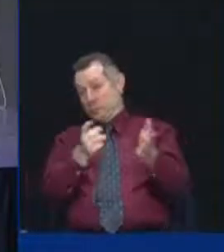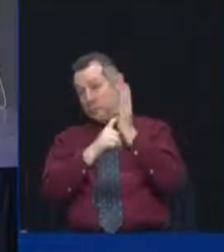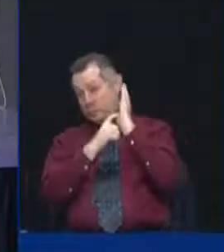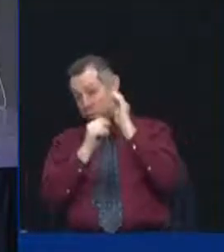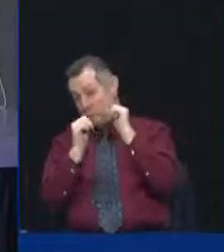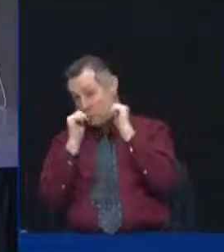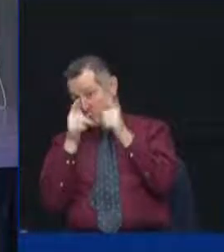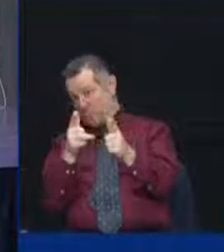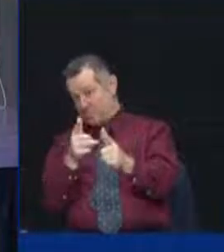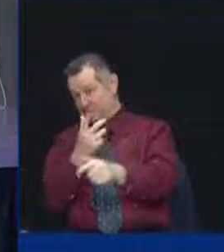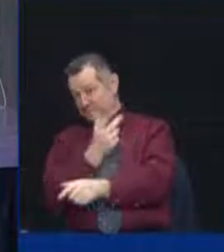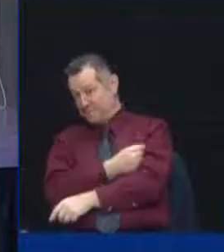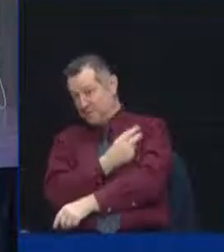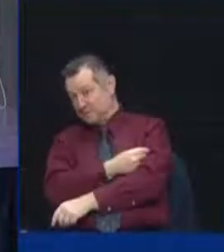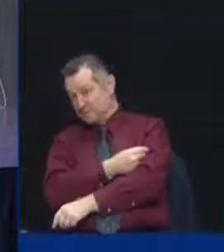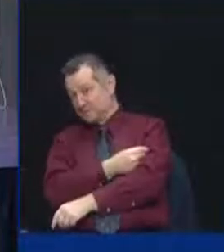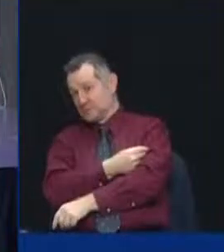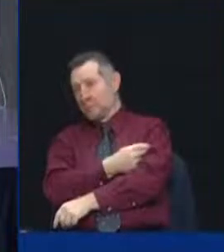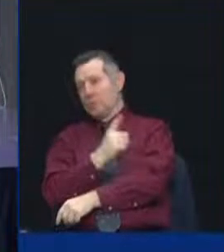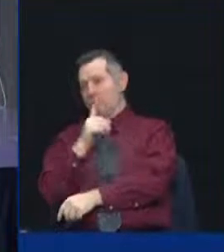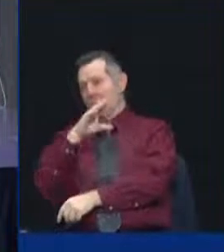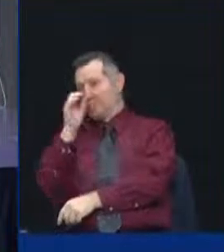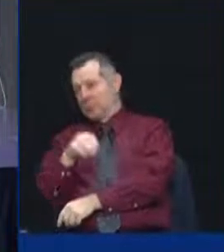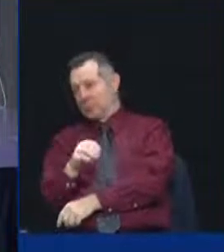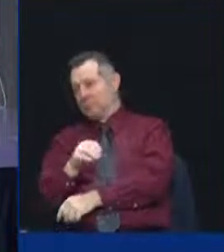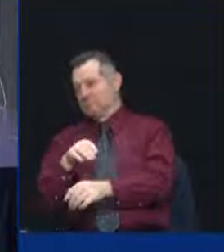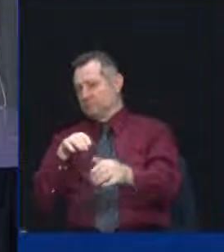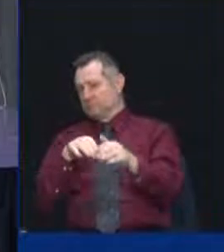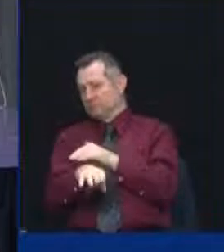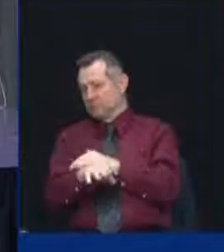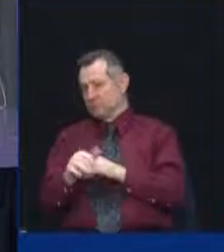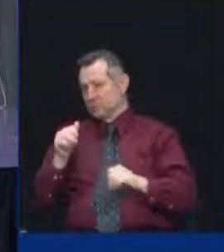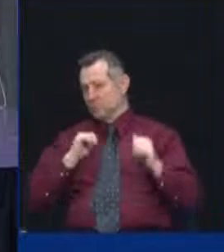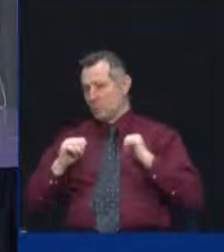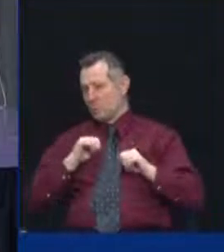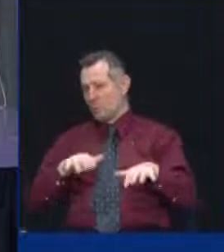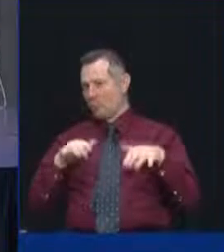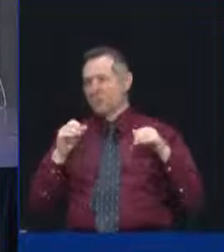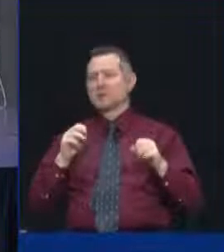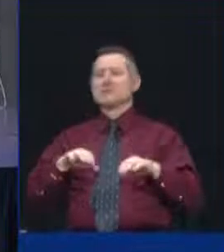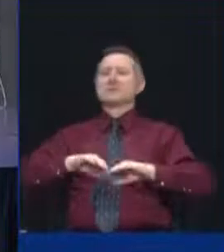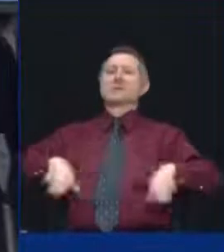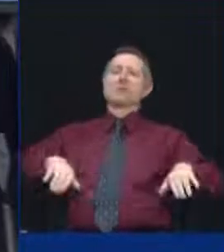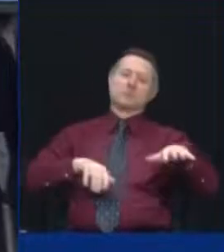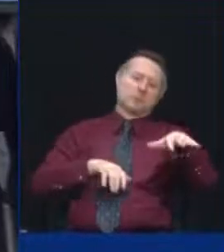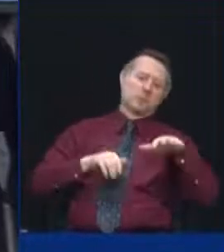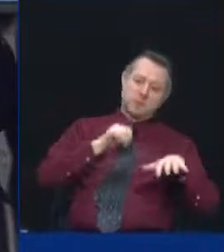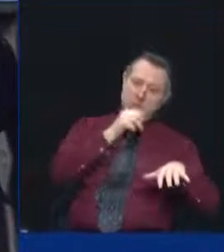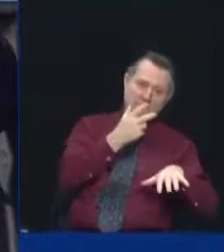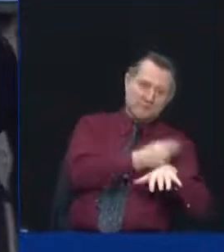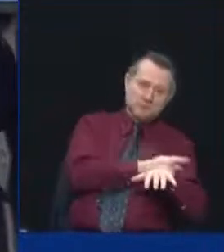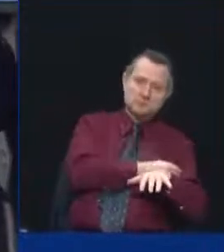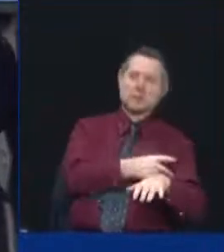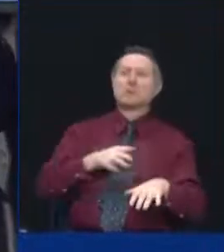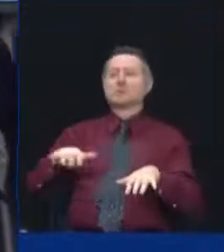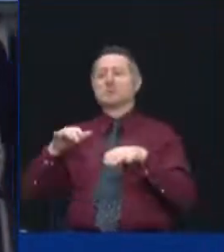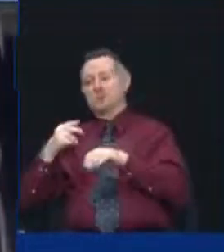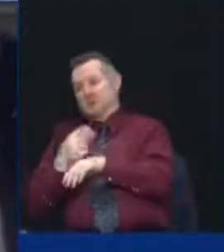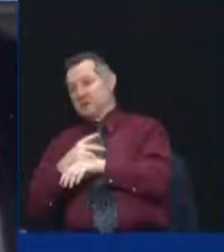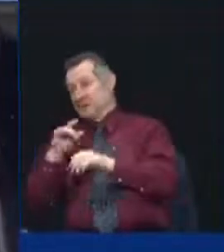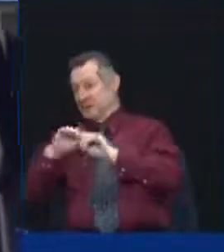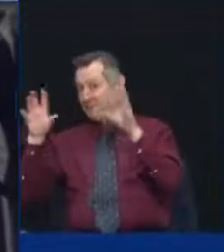for people all the time to go to the shows, or is there going to be separate seating for the unvaccinated? How's that going to work? It is different indoors than